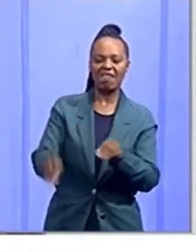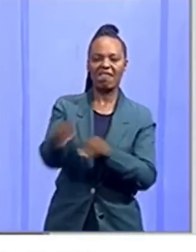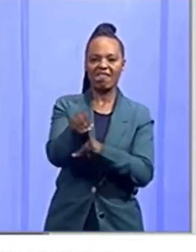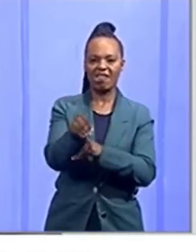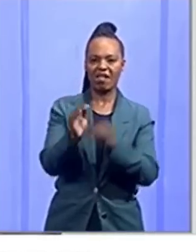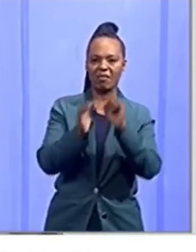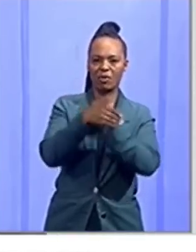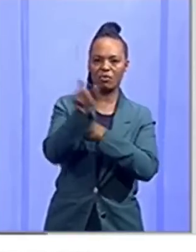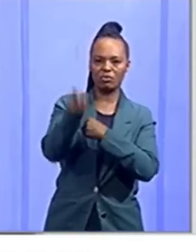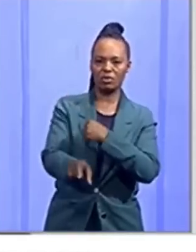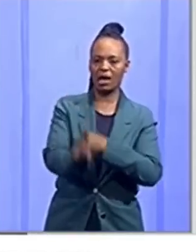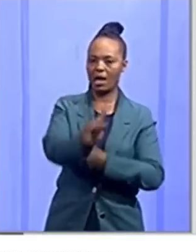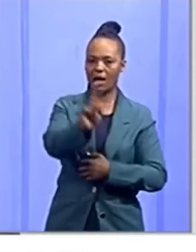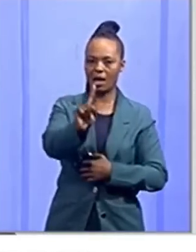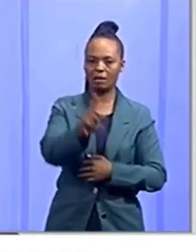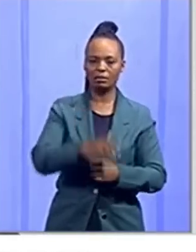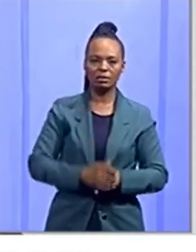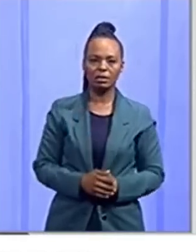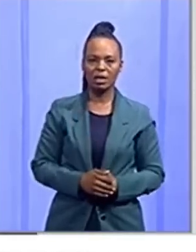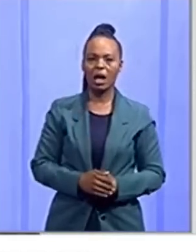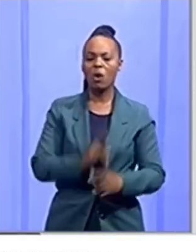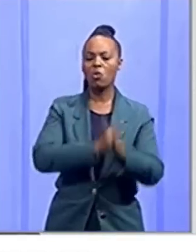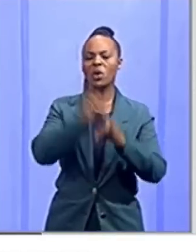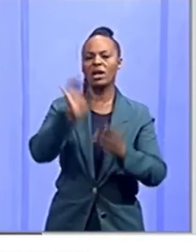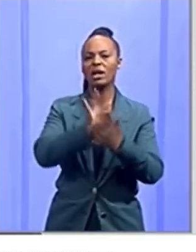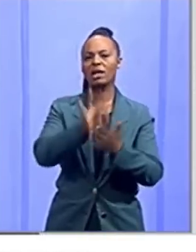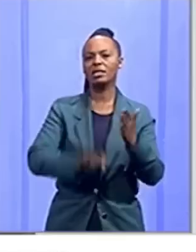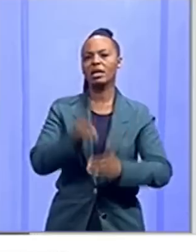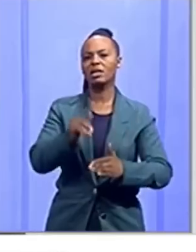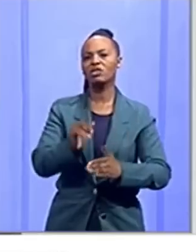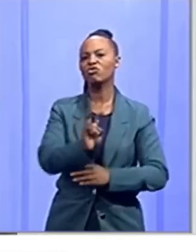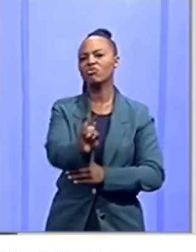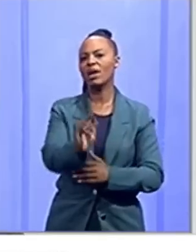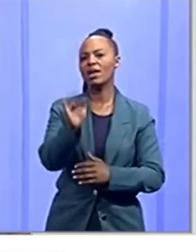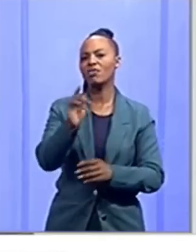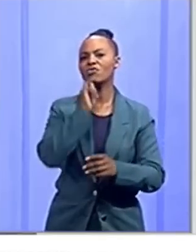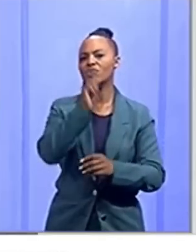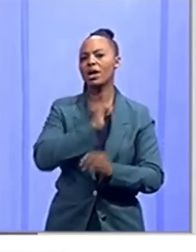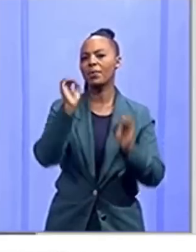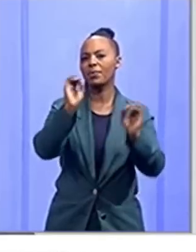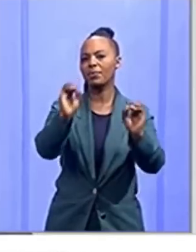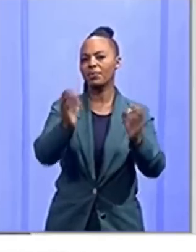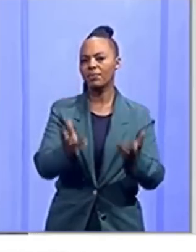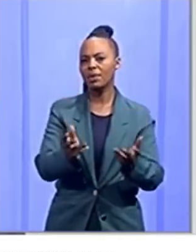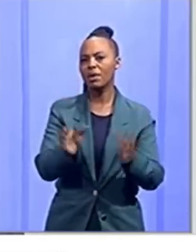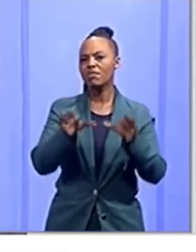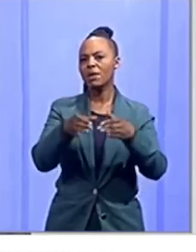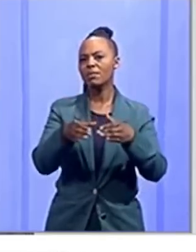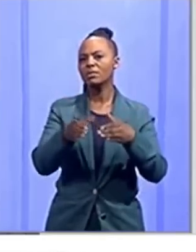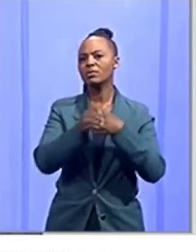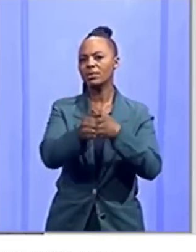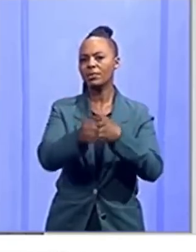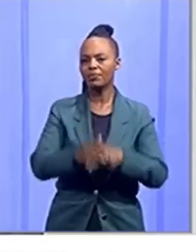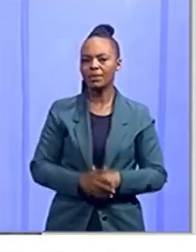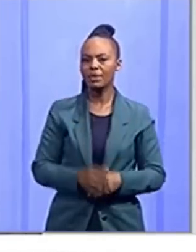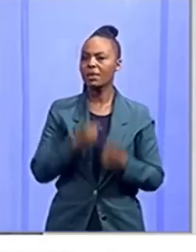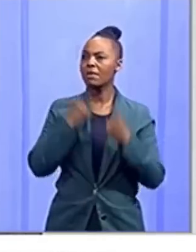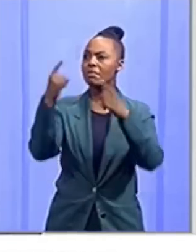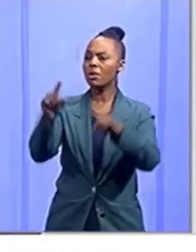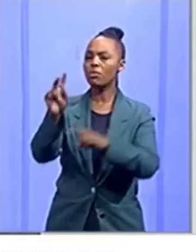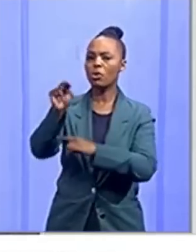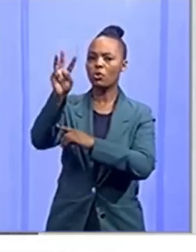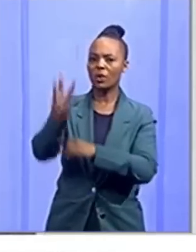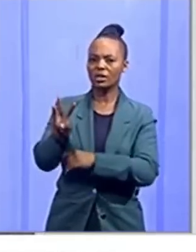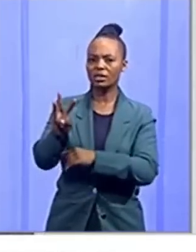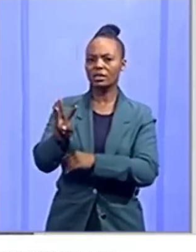When we don't, how will we win an election if you don't have trust in your leadership? I can't go in Northwest and jump